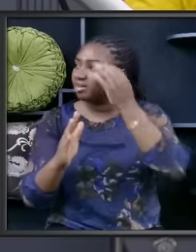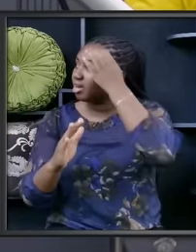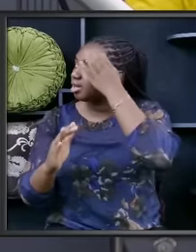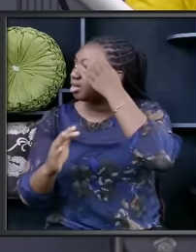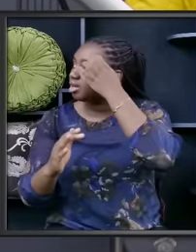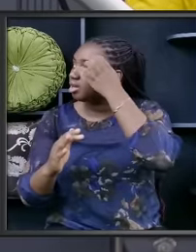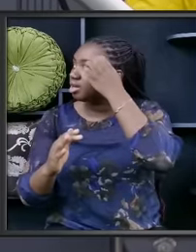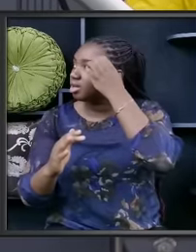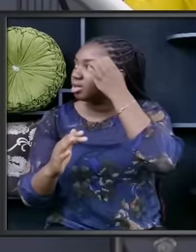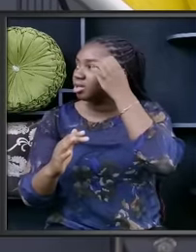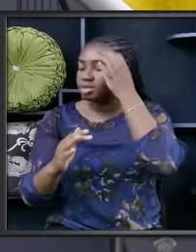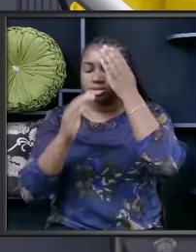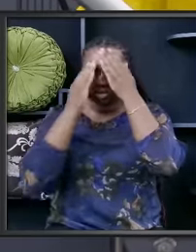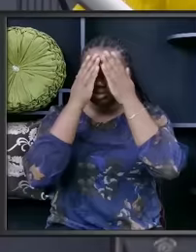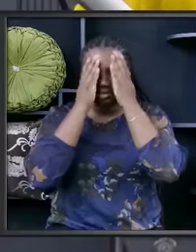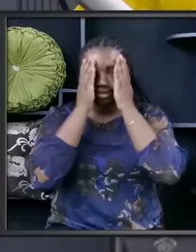fall down.